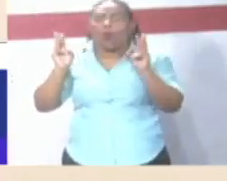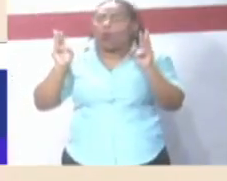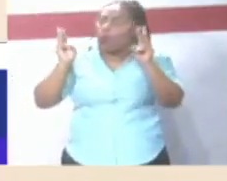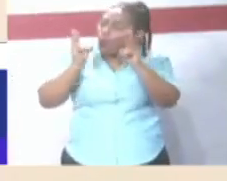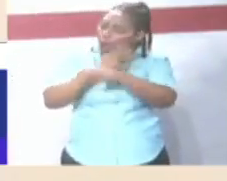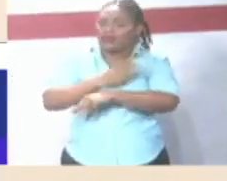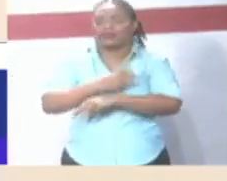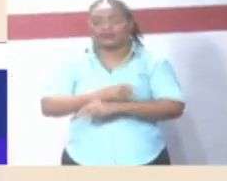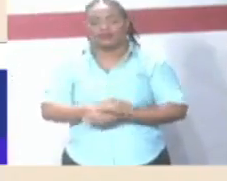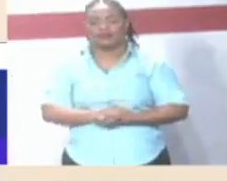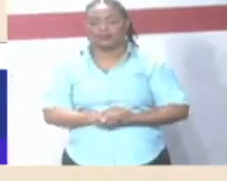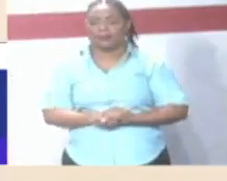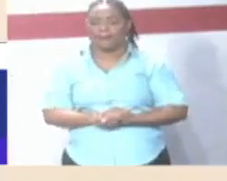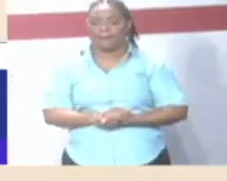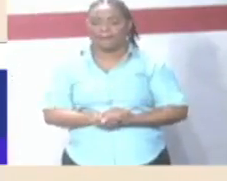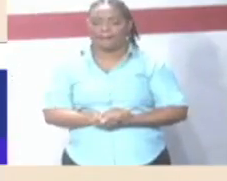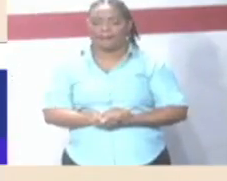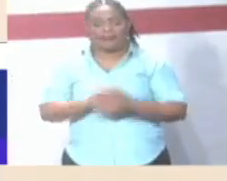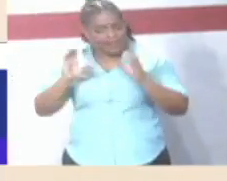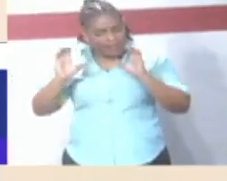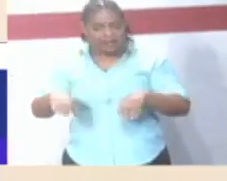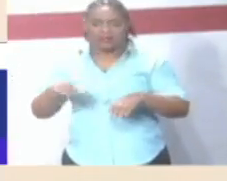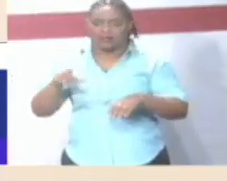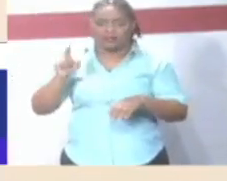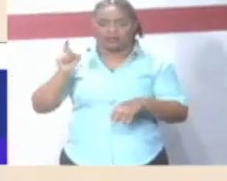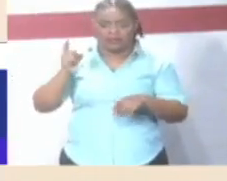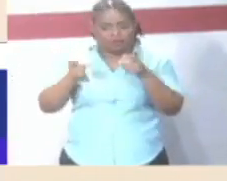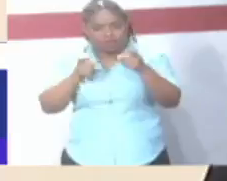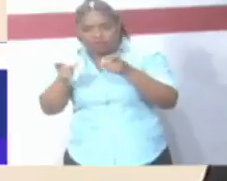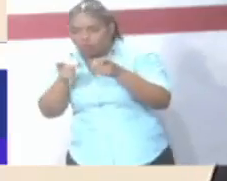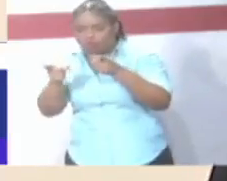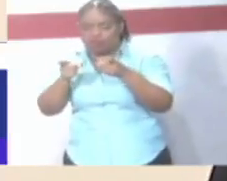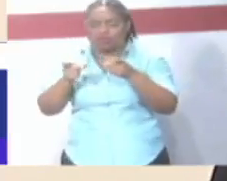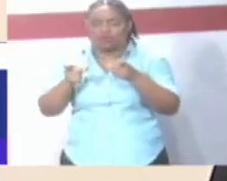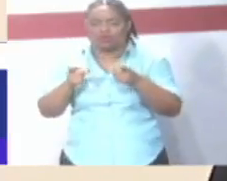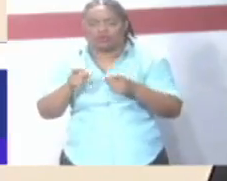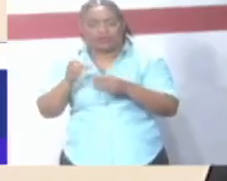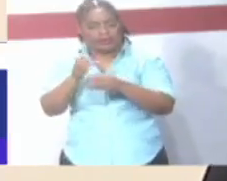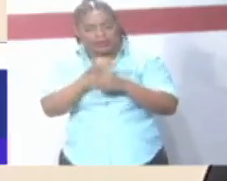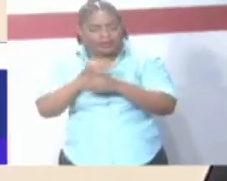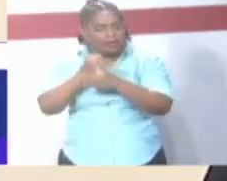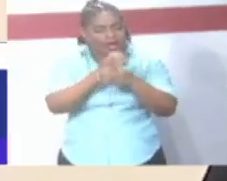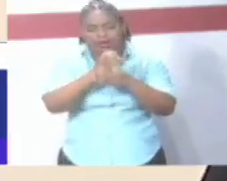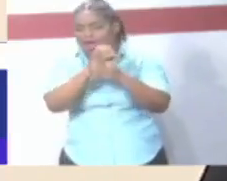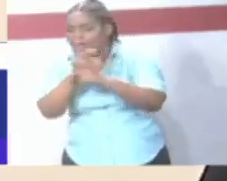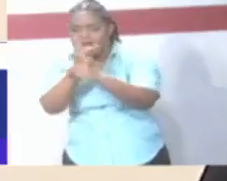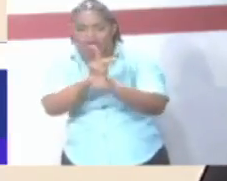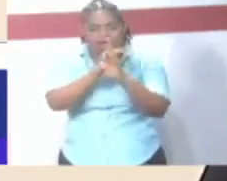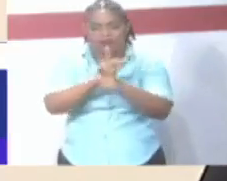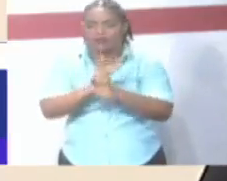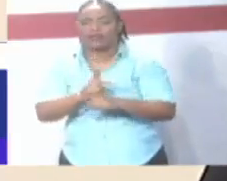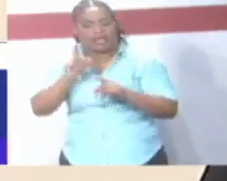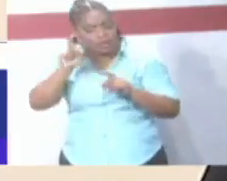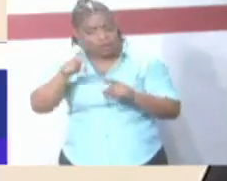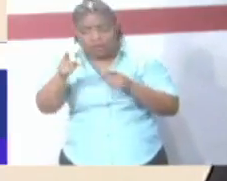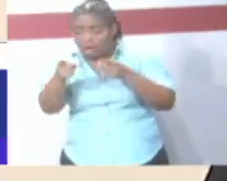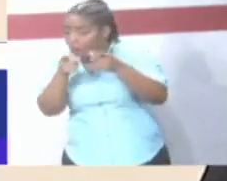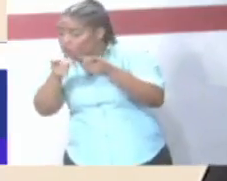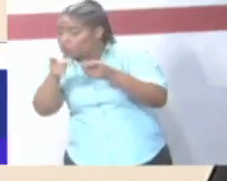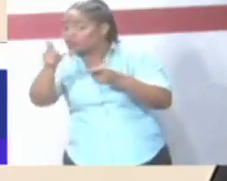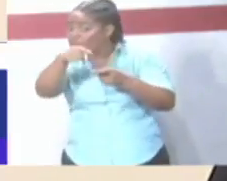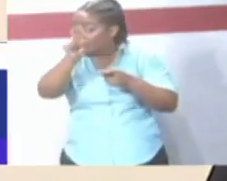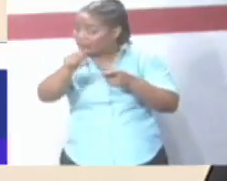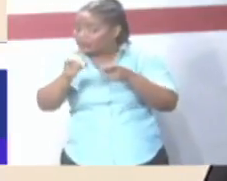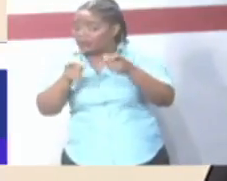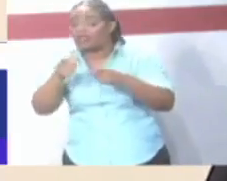disease. We need to treat it. We need to control it as best as you need to control it. But we, as from the health system, work together